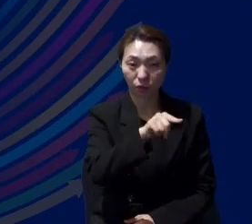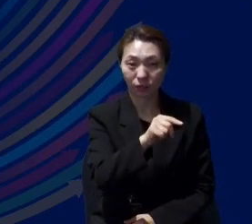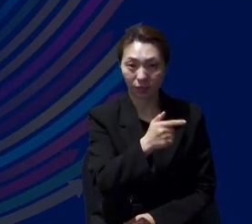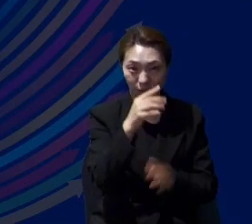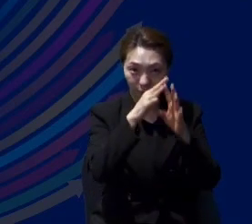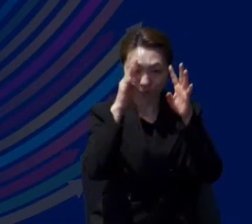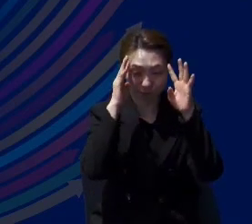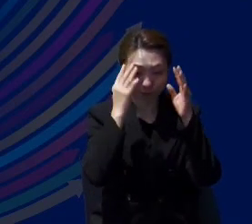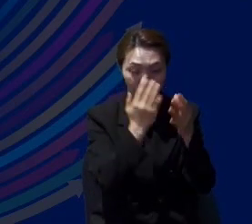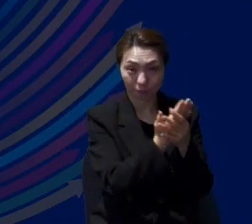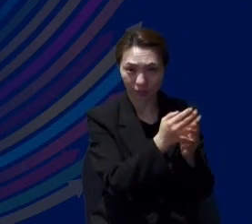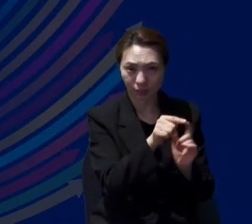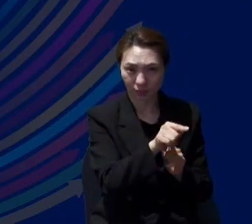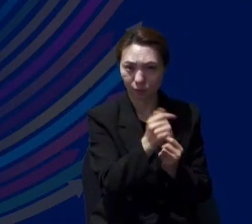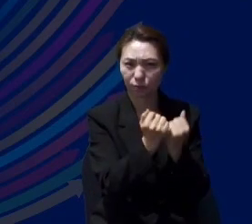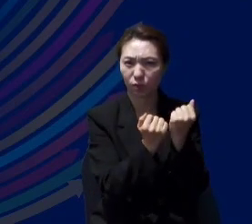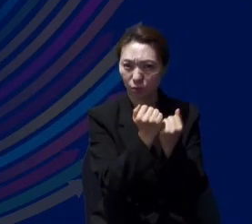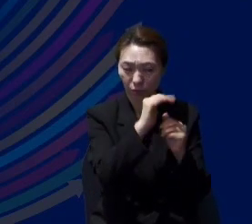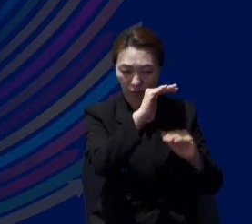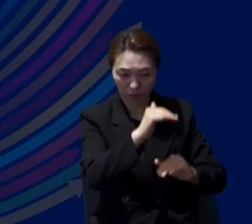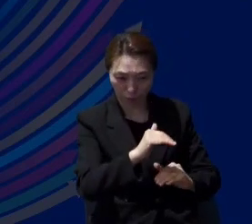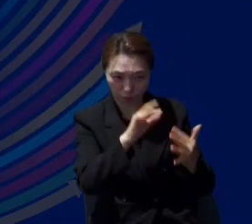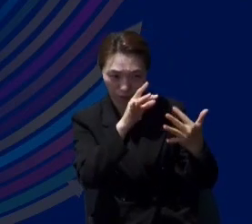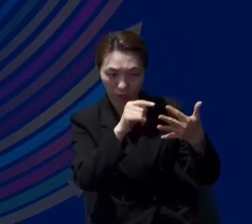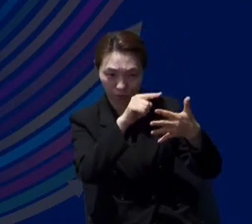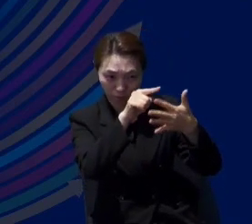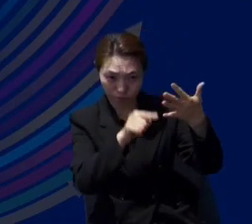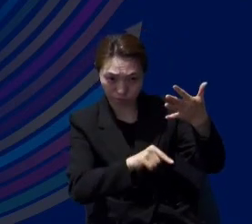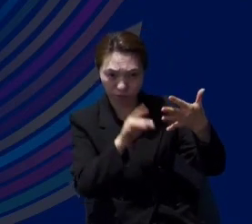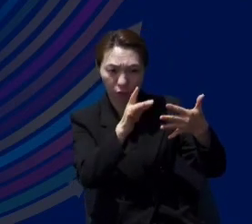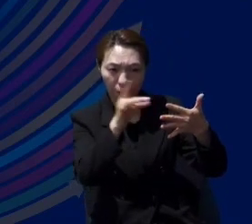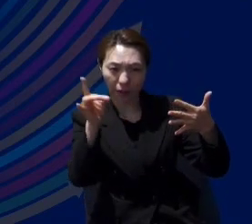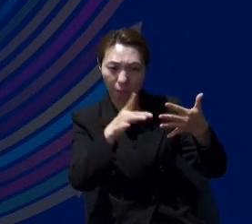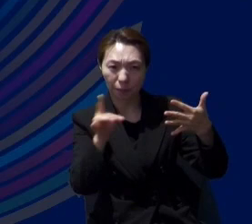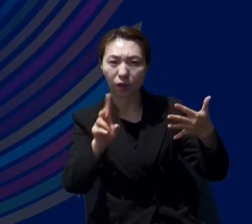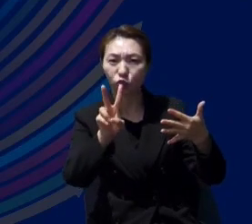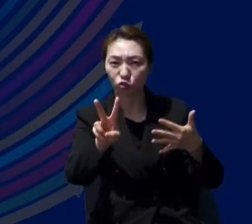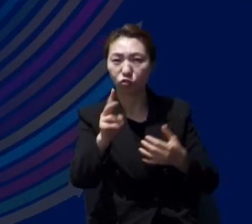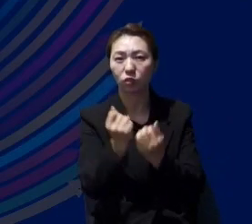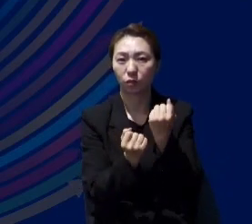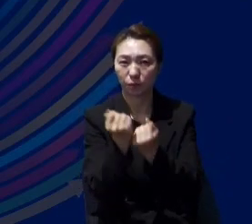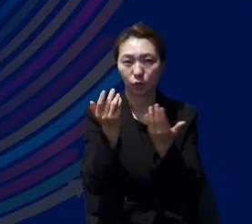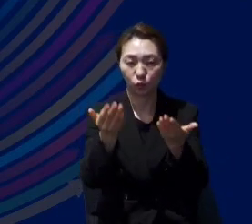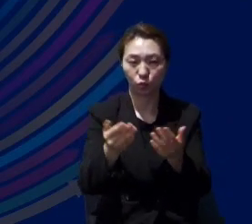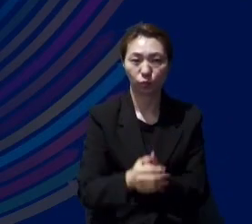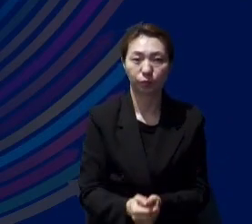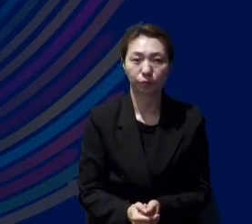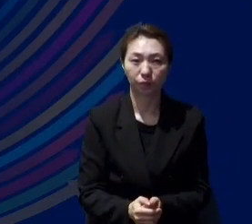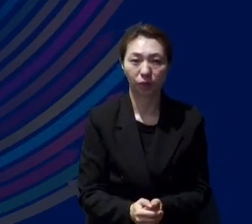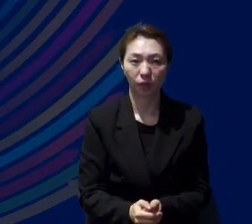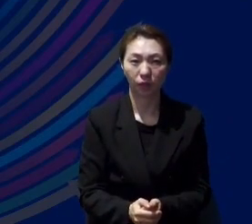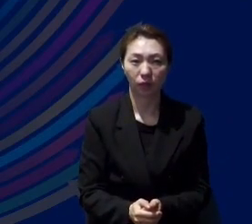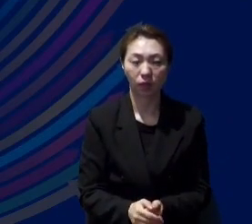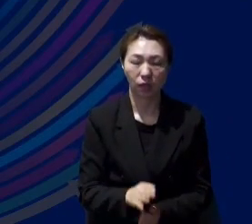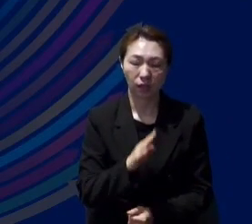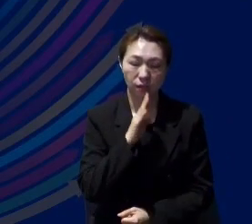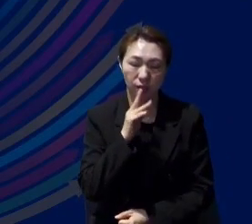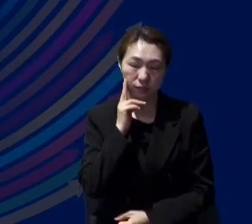looking primarily at life expectancy and cause-specific mortality in the US. And to give you a slightly better idea of